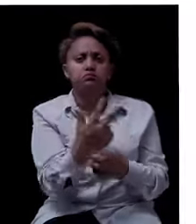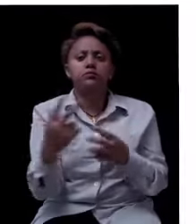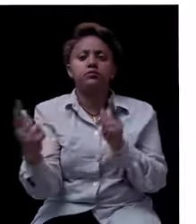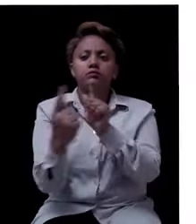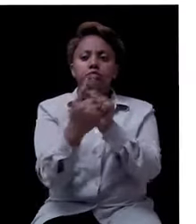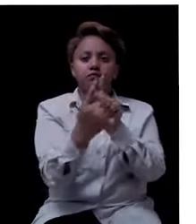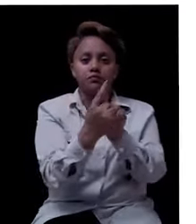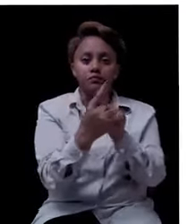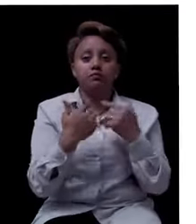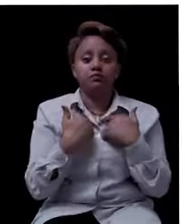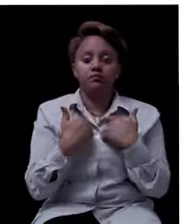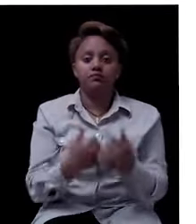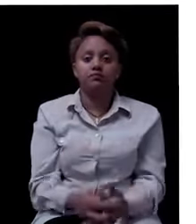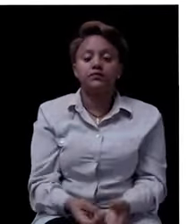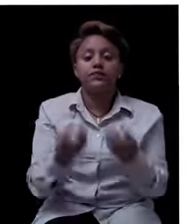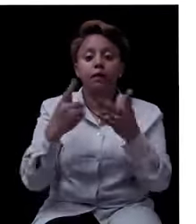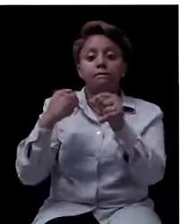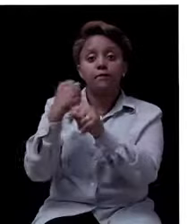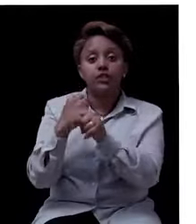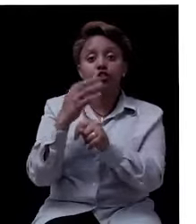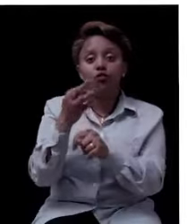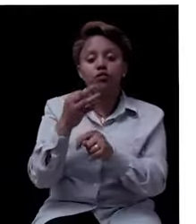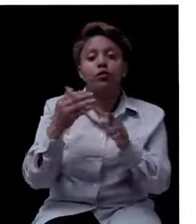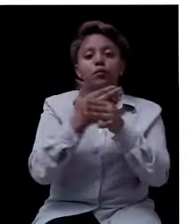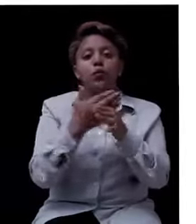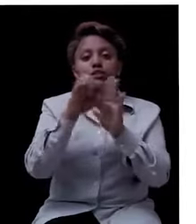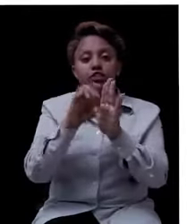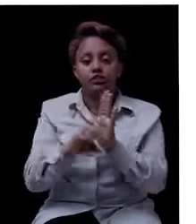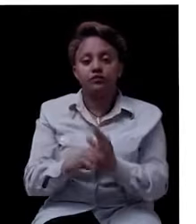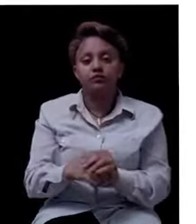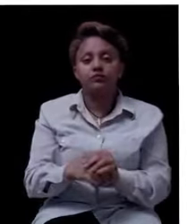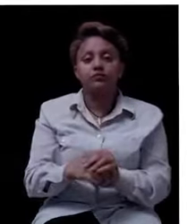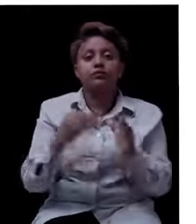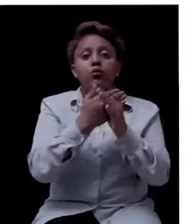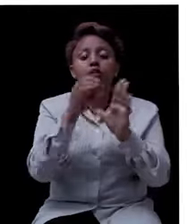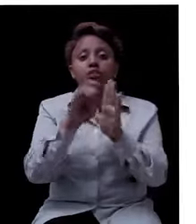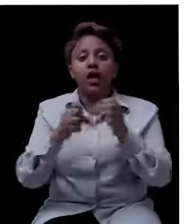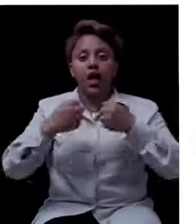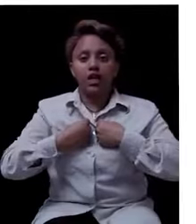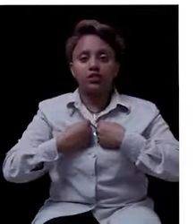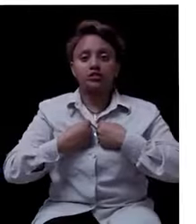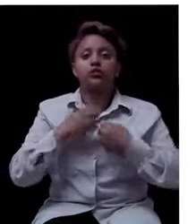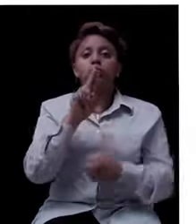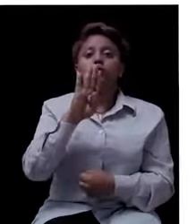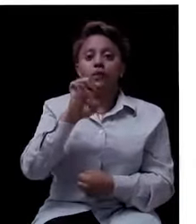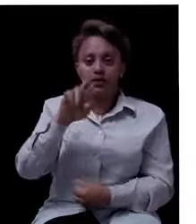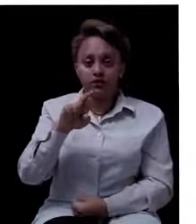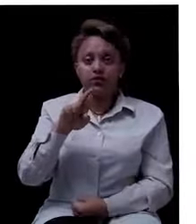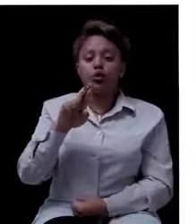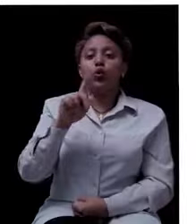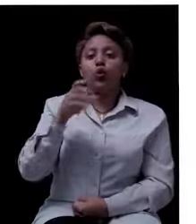technology? Here are some applications of blockchain technology. Number one, blockchain has application in companies like